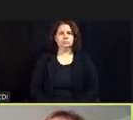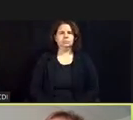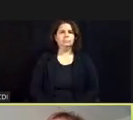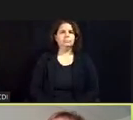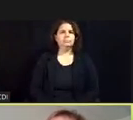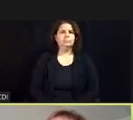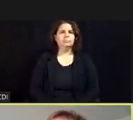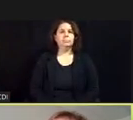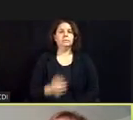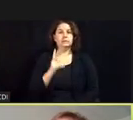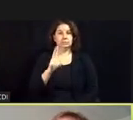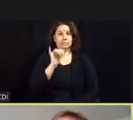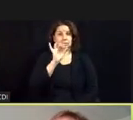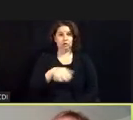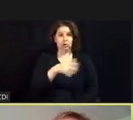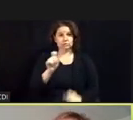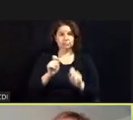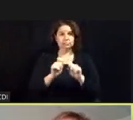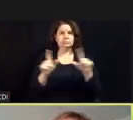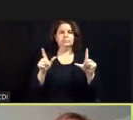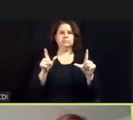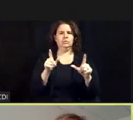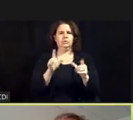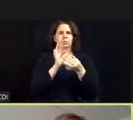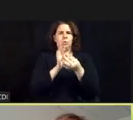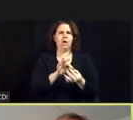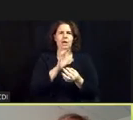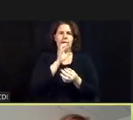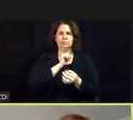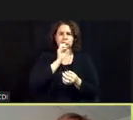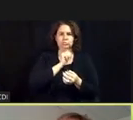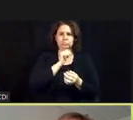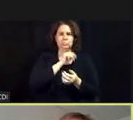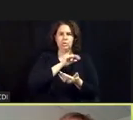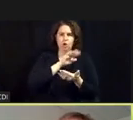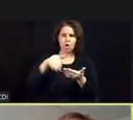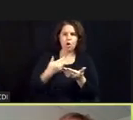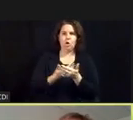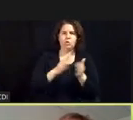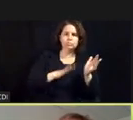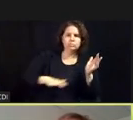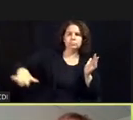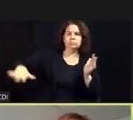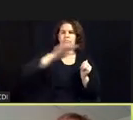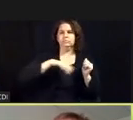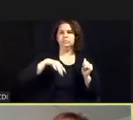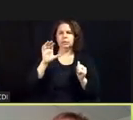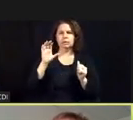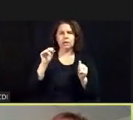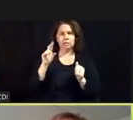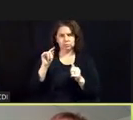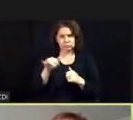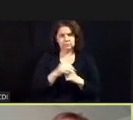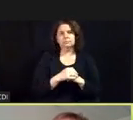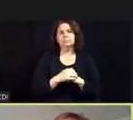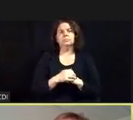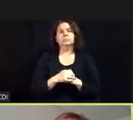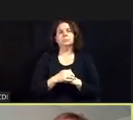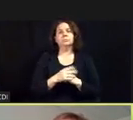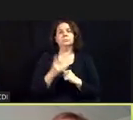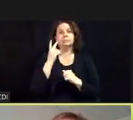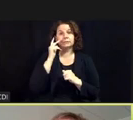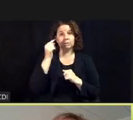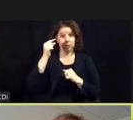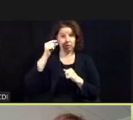by age for our county as a whole. And what's important there is if you look at the green bars at the top of